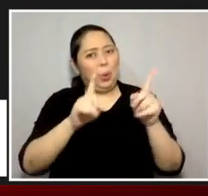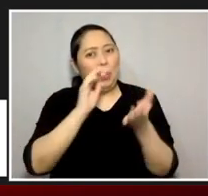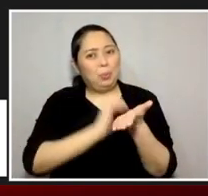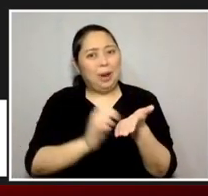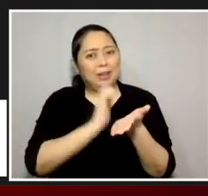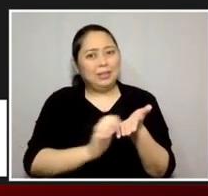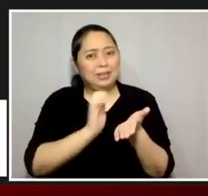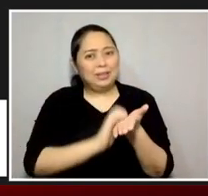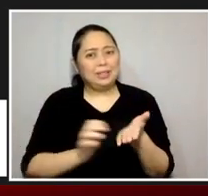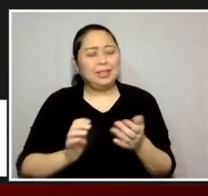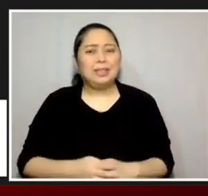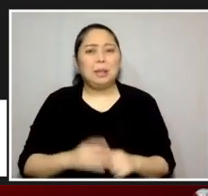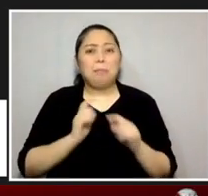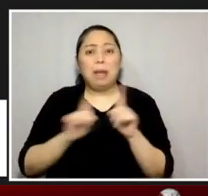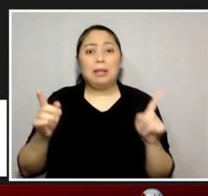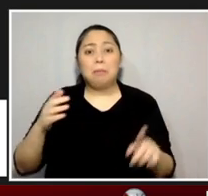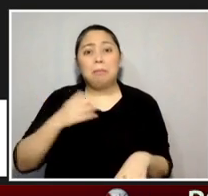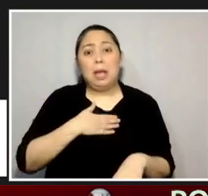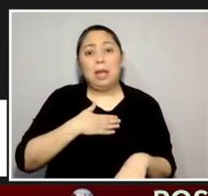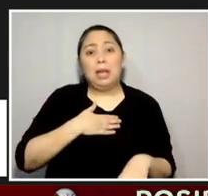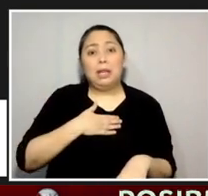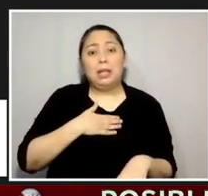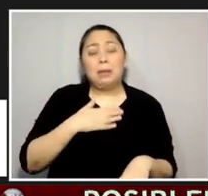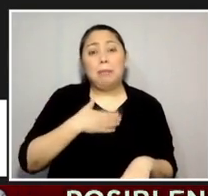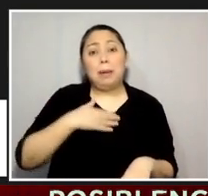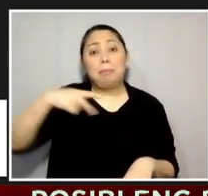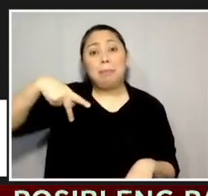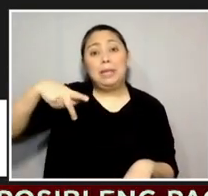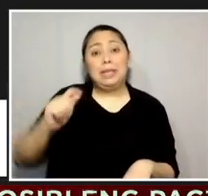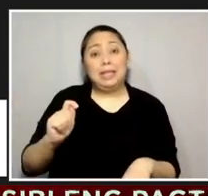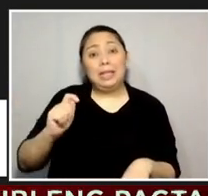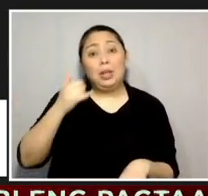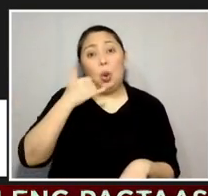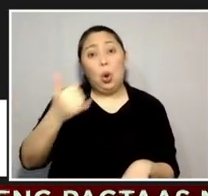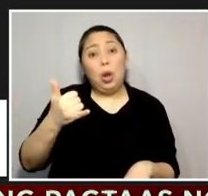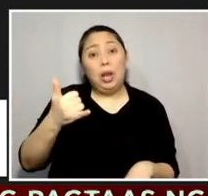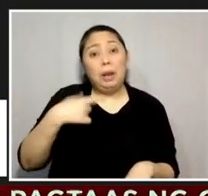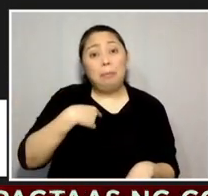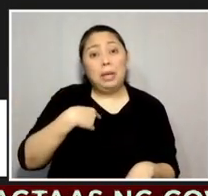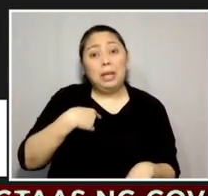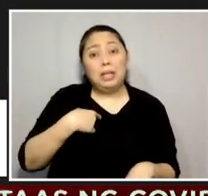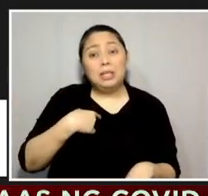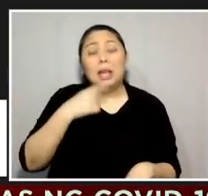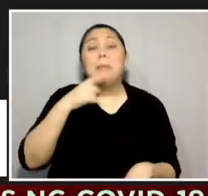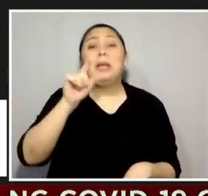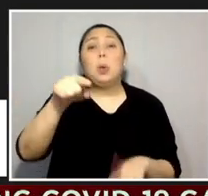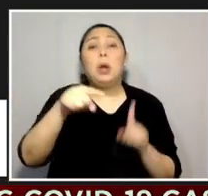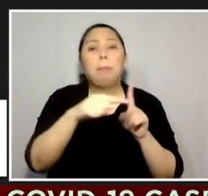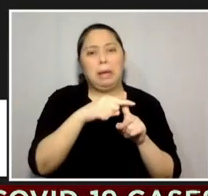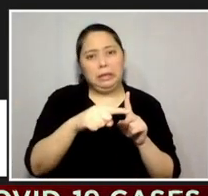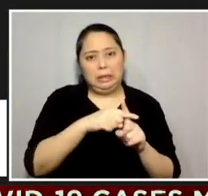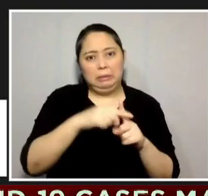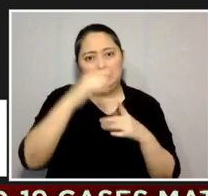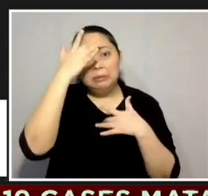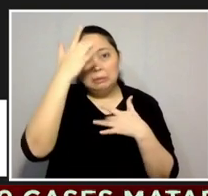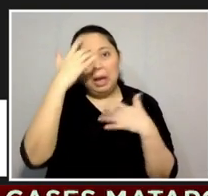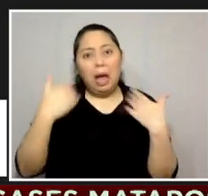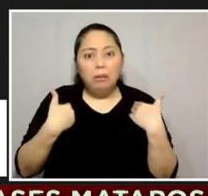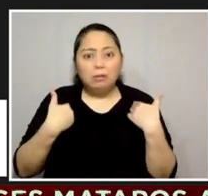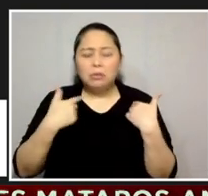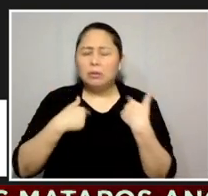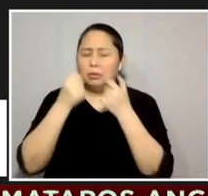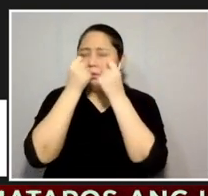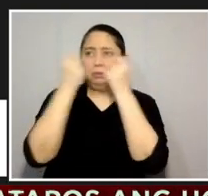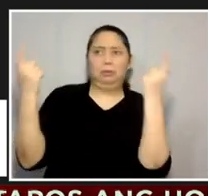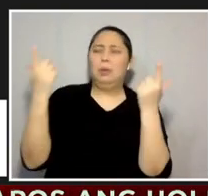my TT called me, he said that I tested positive. So ako parang nagulat ako. I felt like I had no